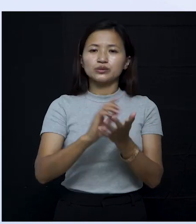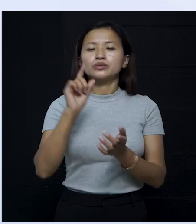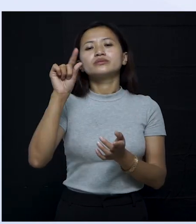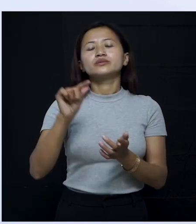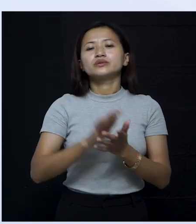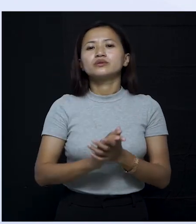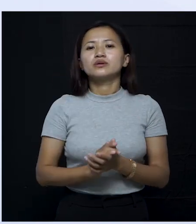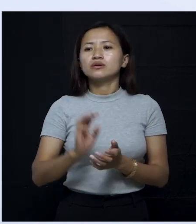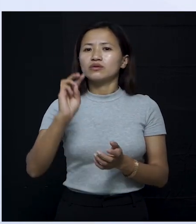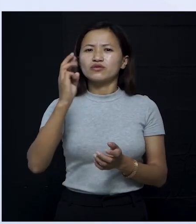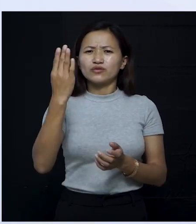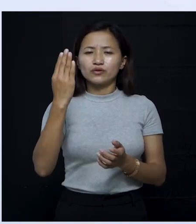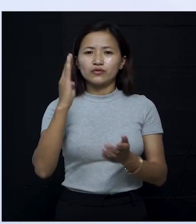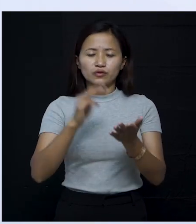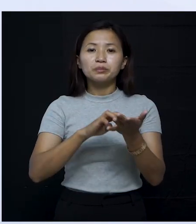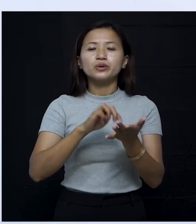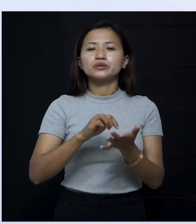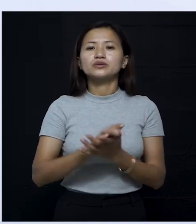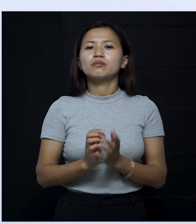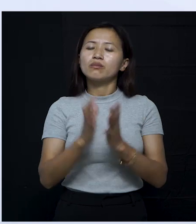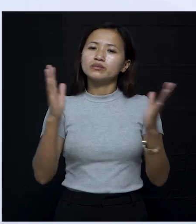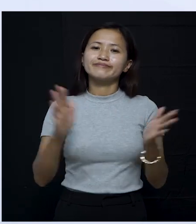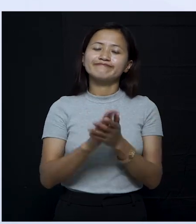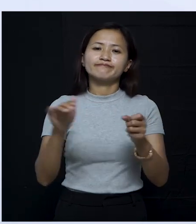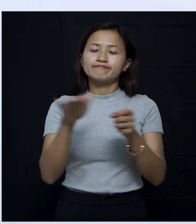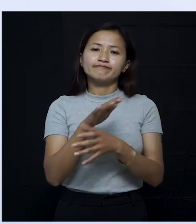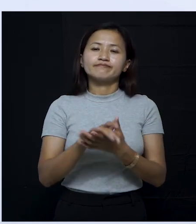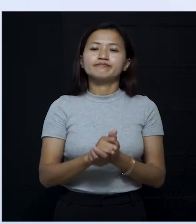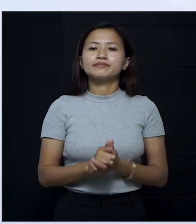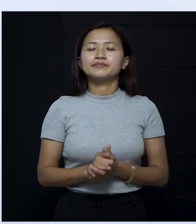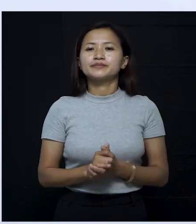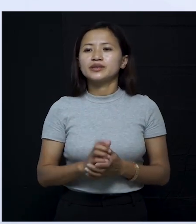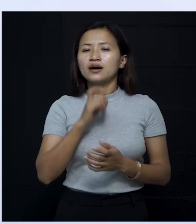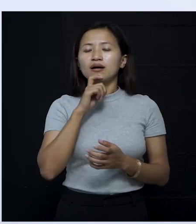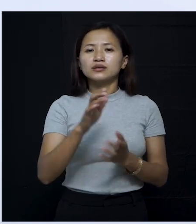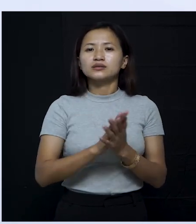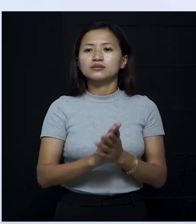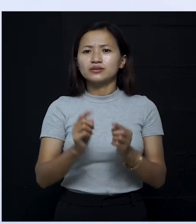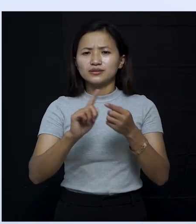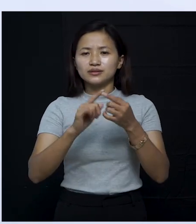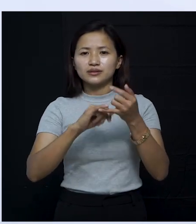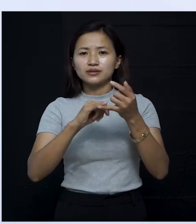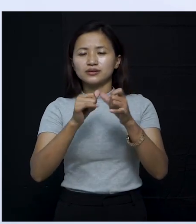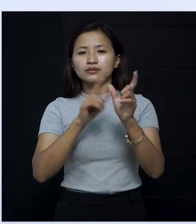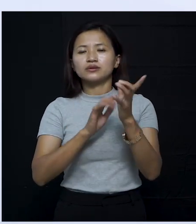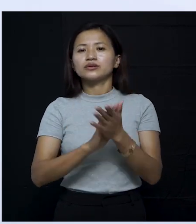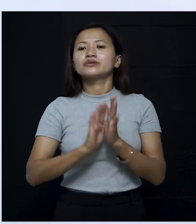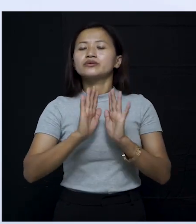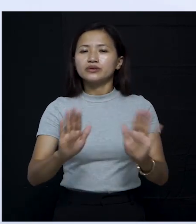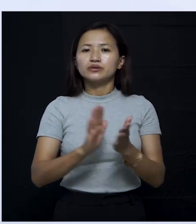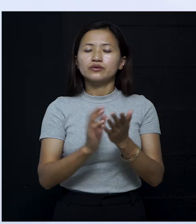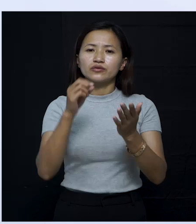the most 4 points. That is more than enough, okay. But if they are asking in an essay type question, then there you have